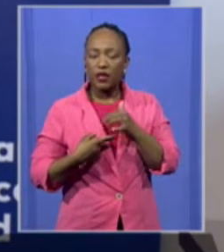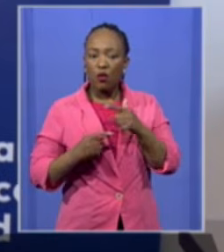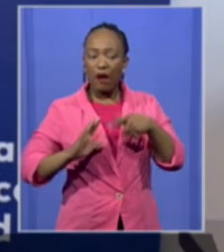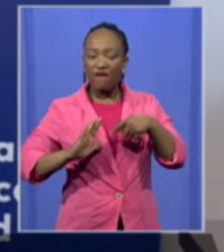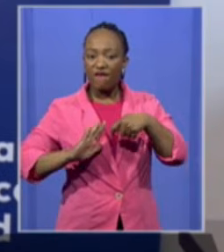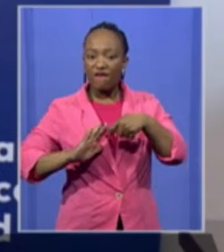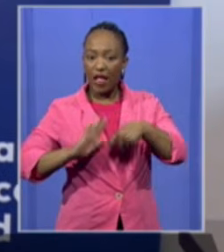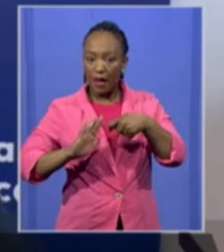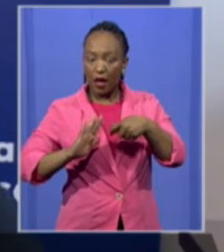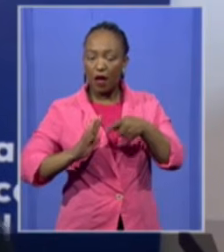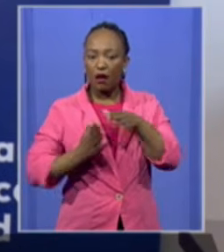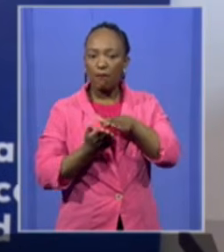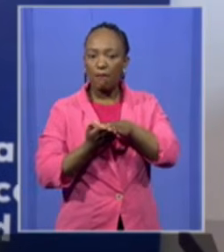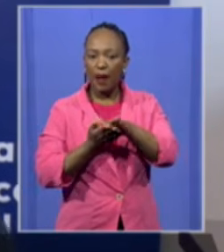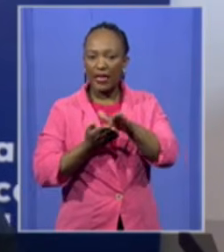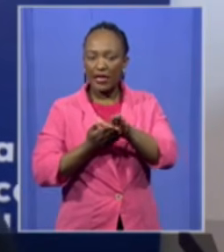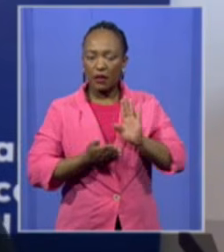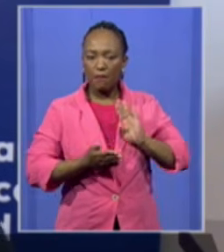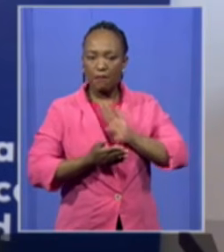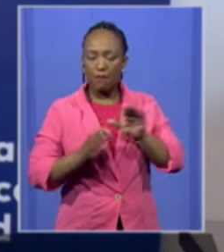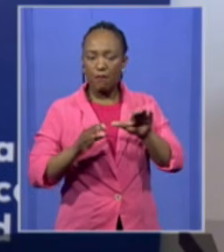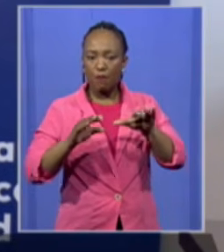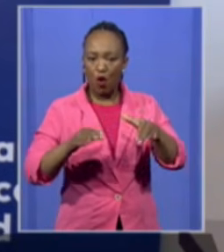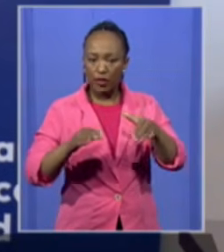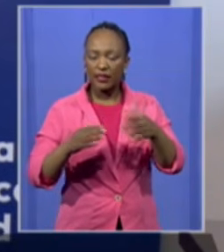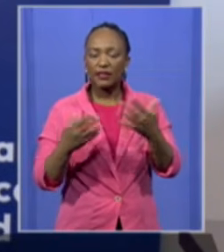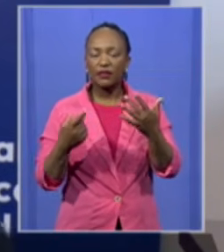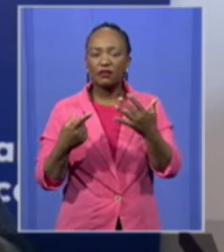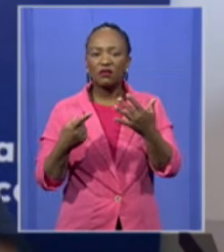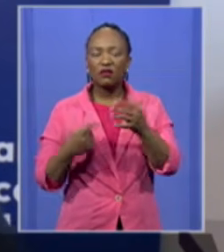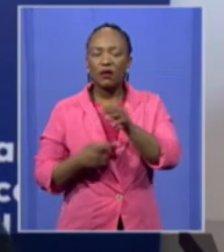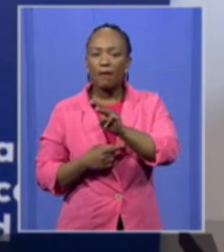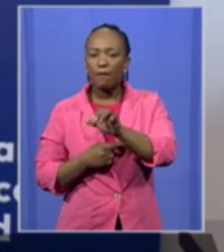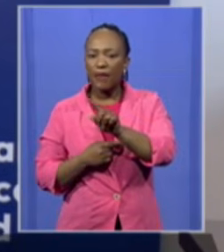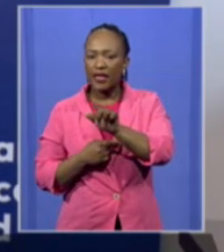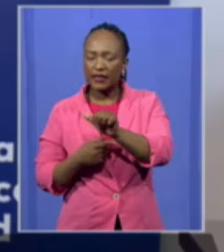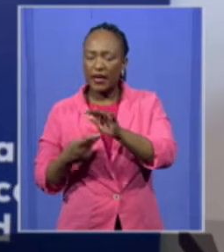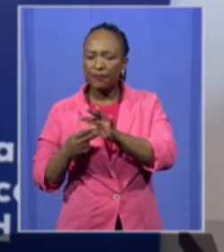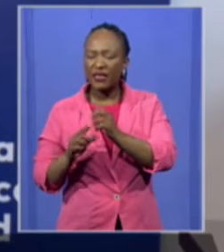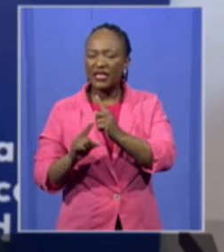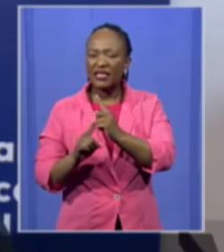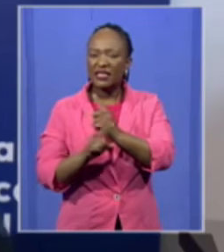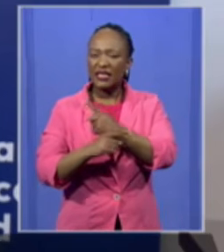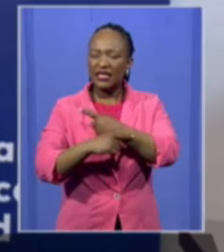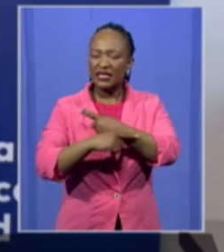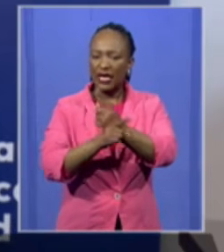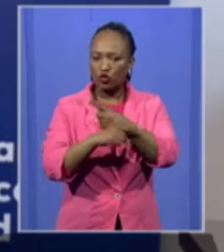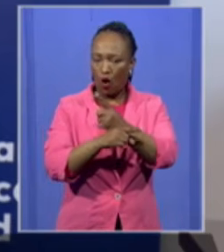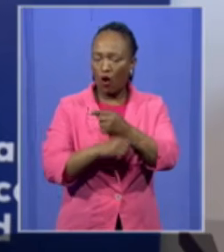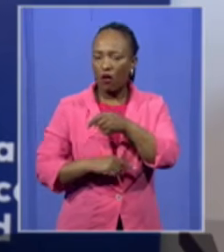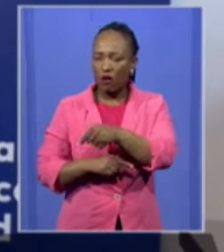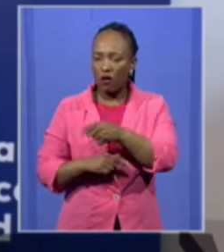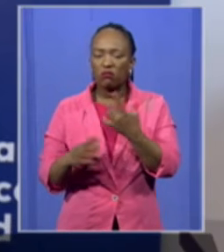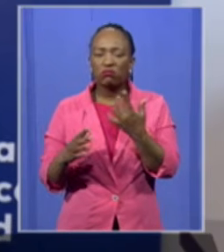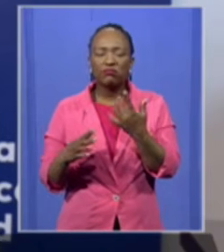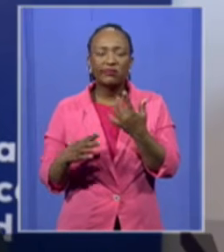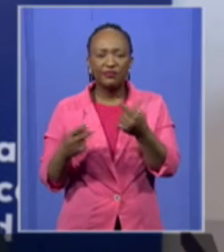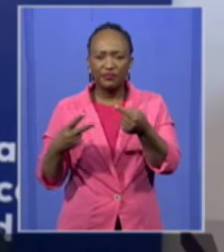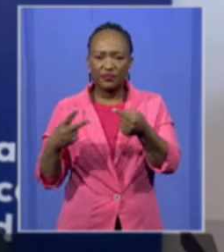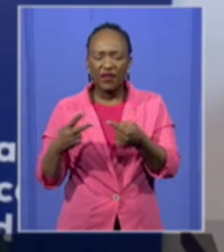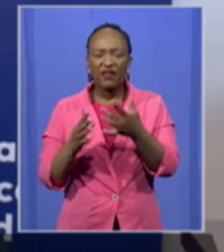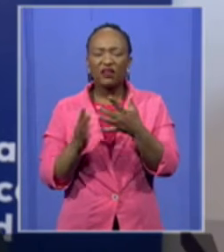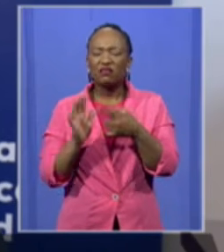Publication Board mafaratlatla like your Meta, your TikTok and all of those gabanale content including